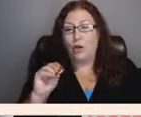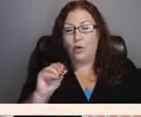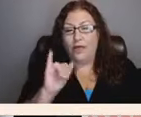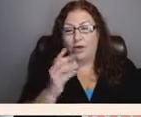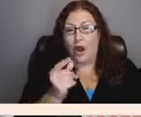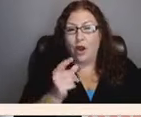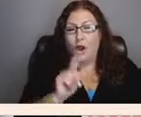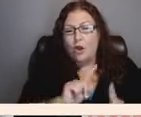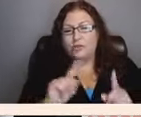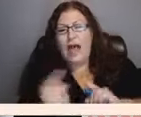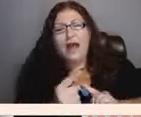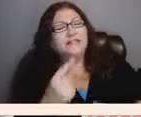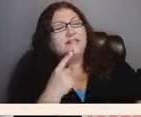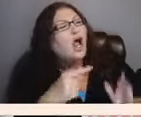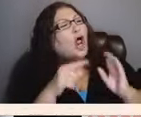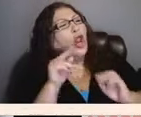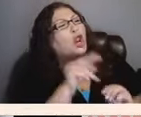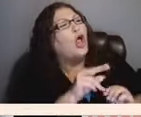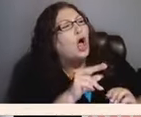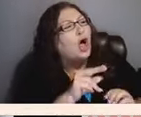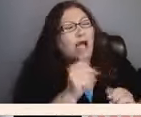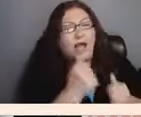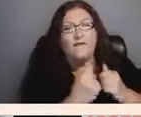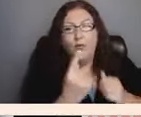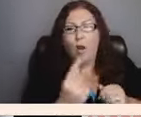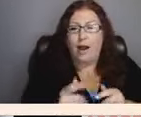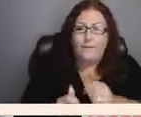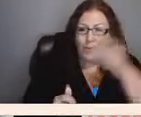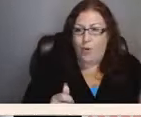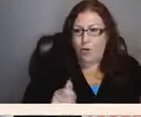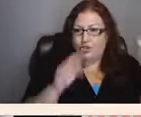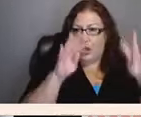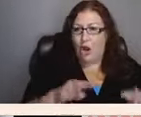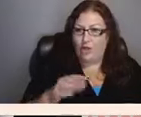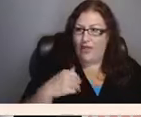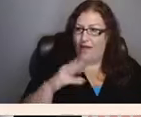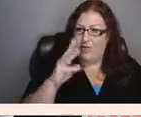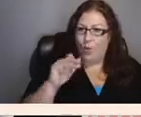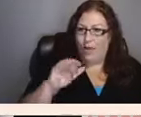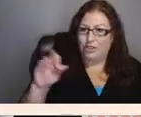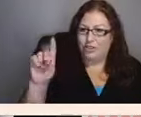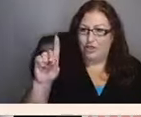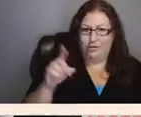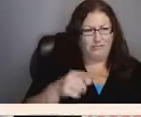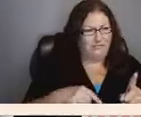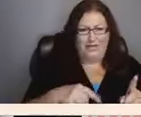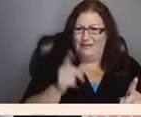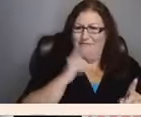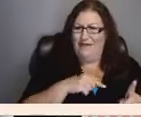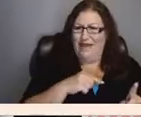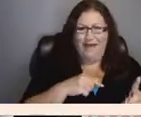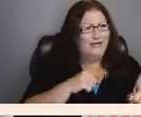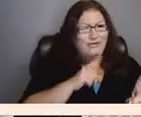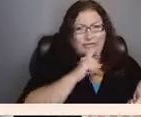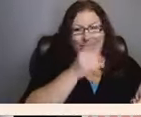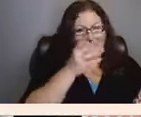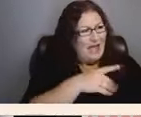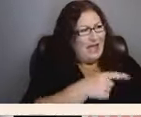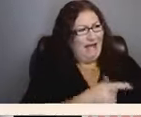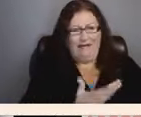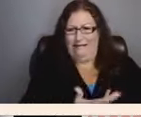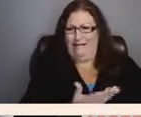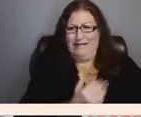look at everybody, and pulls the curtain back. And there's the wizard. And oh my God, the wizard is fake. He's not who he